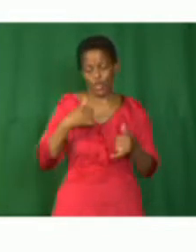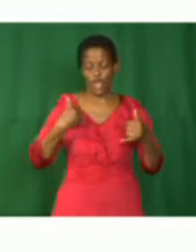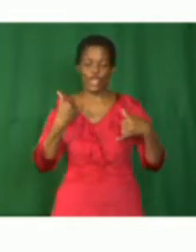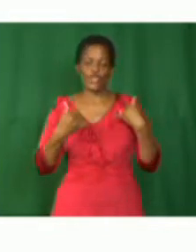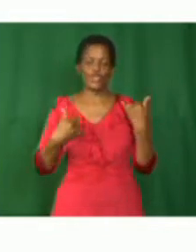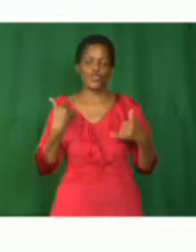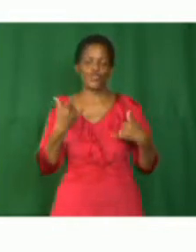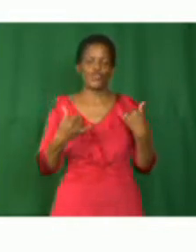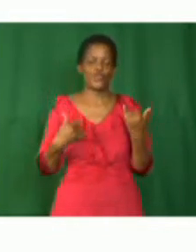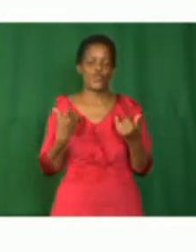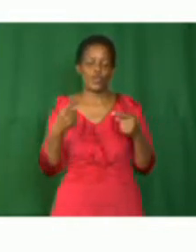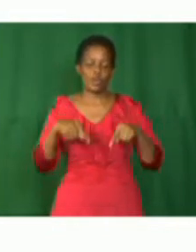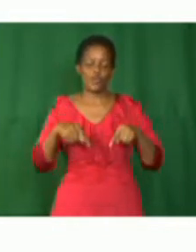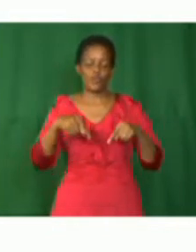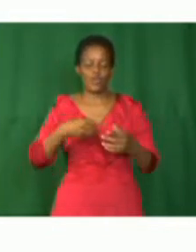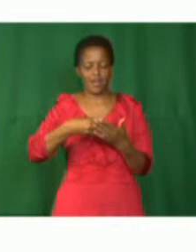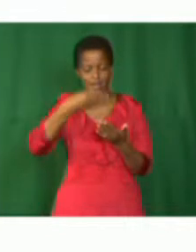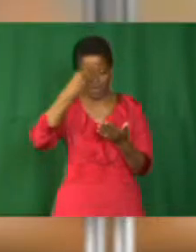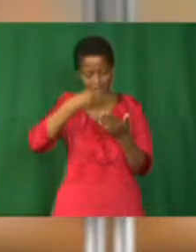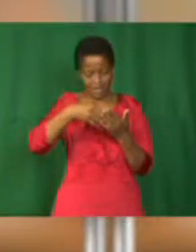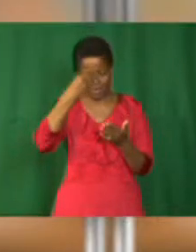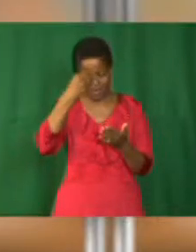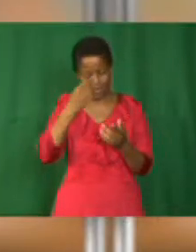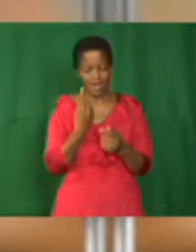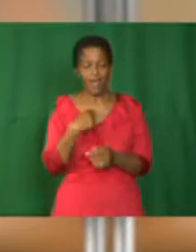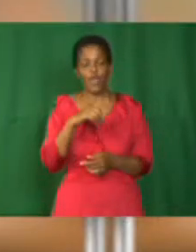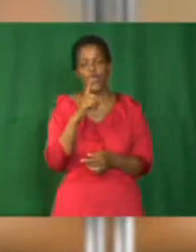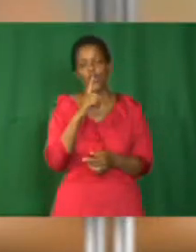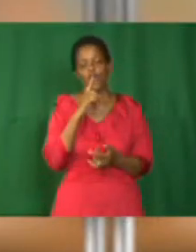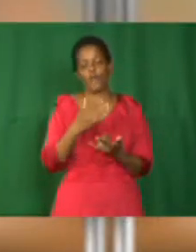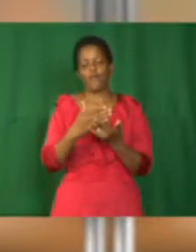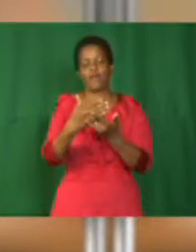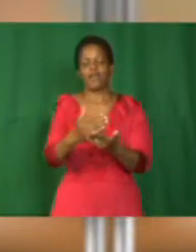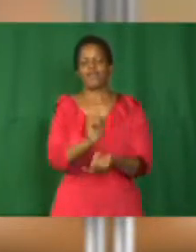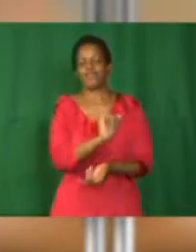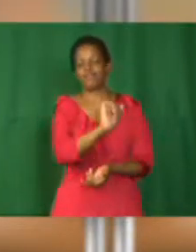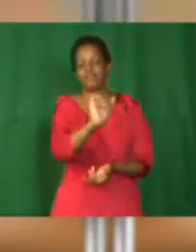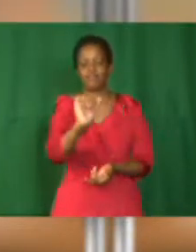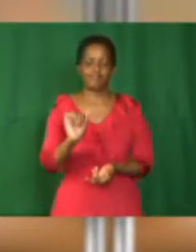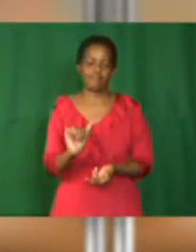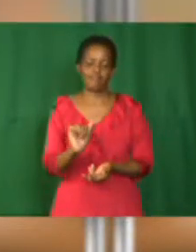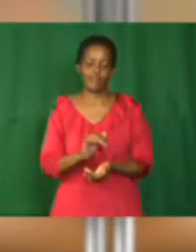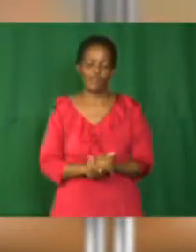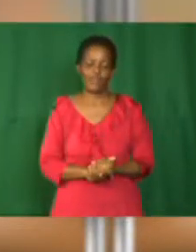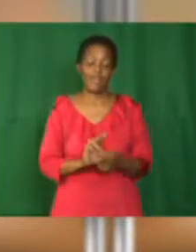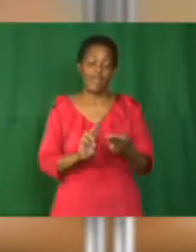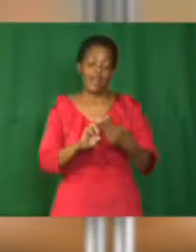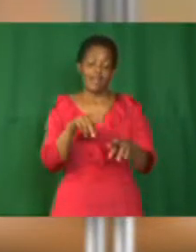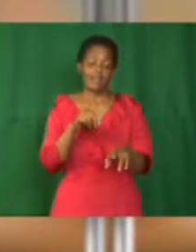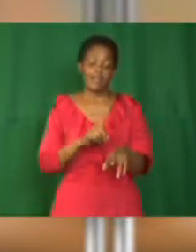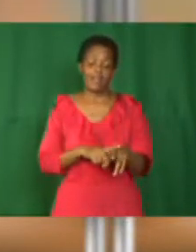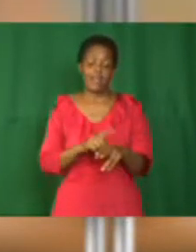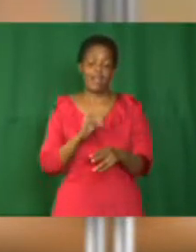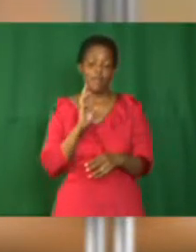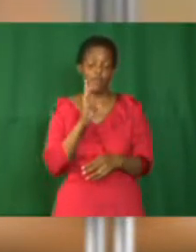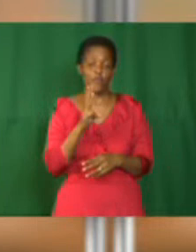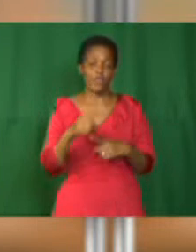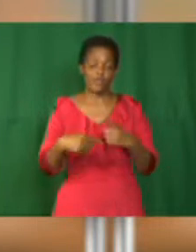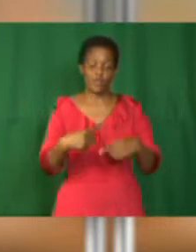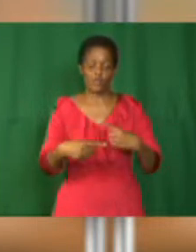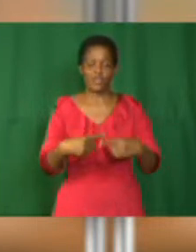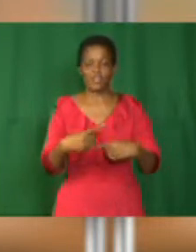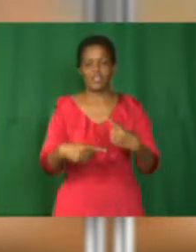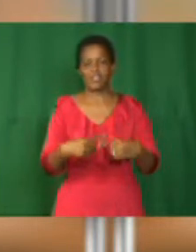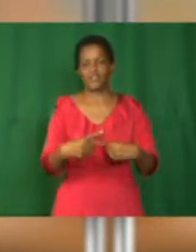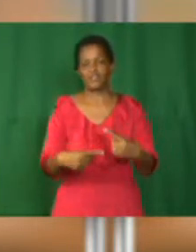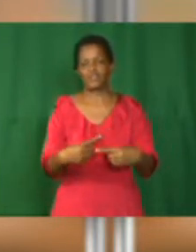enjoyed today's learning, and I hope it has helped you a lot. And then when we meet next time, we are going to continue from